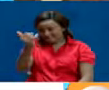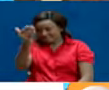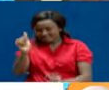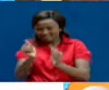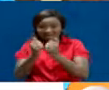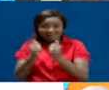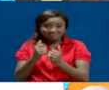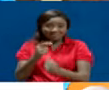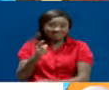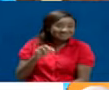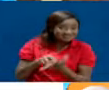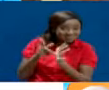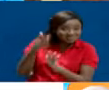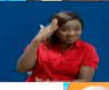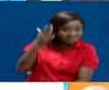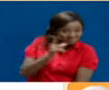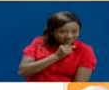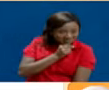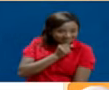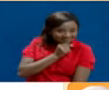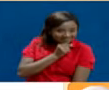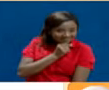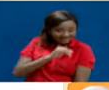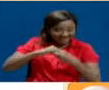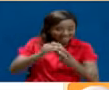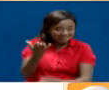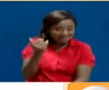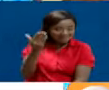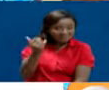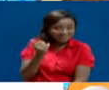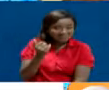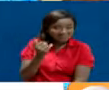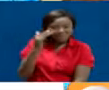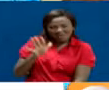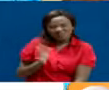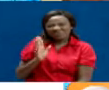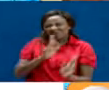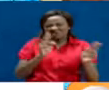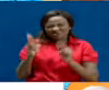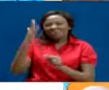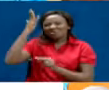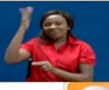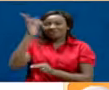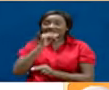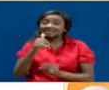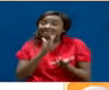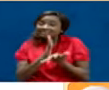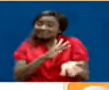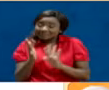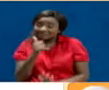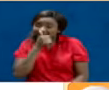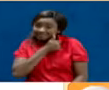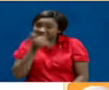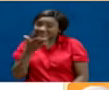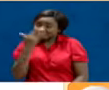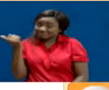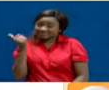know? You want me to reveal the secret? You know, at least what some you can. Secrets are better kept